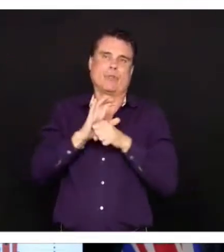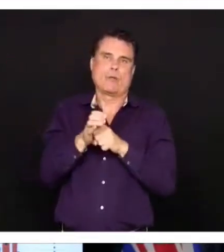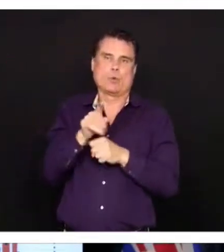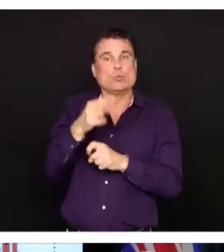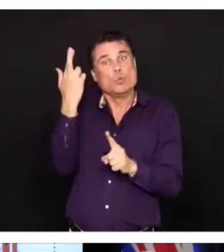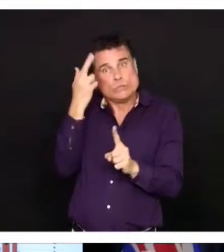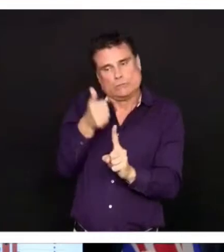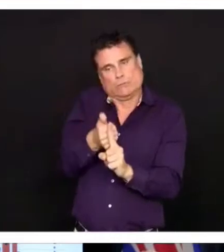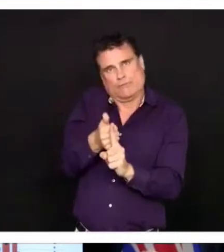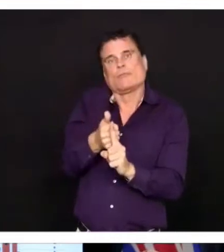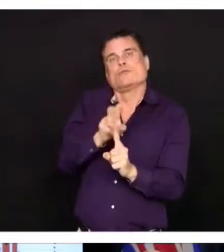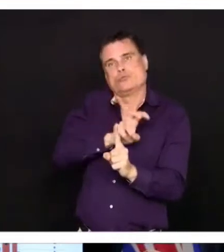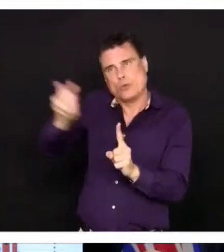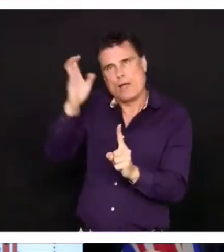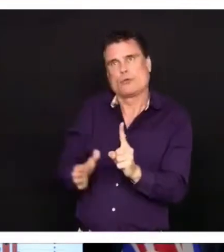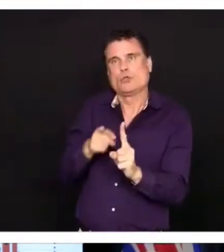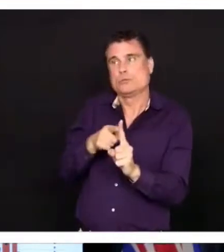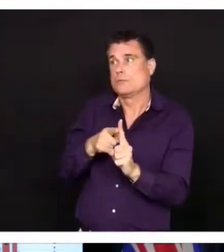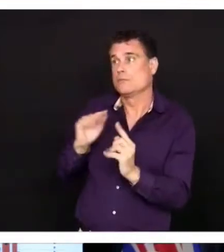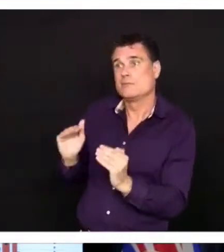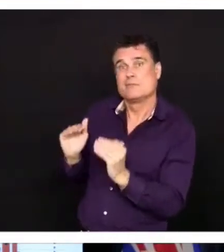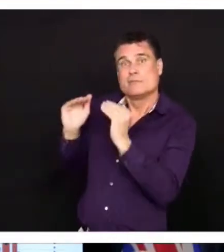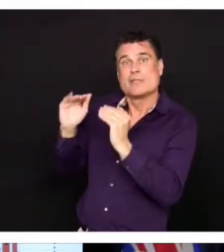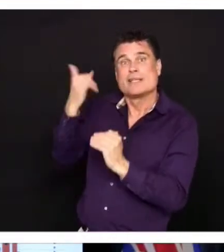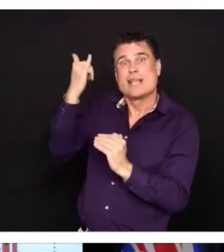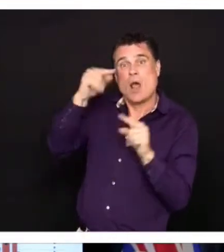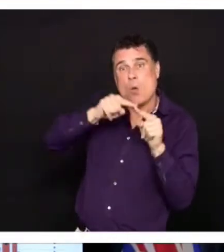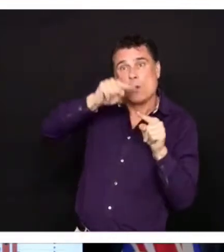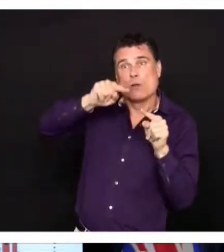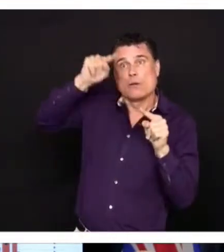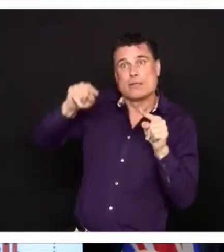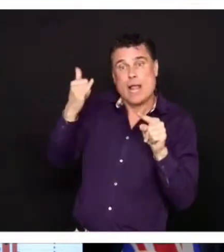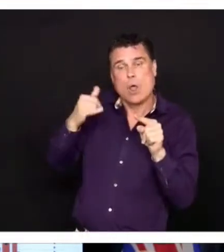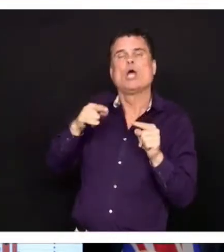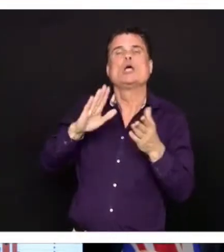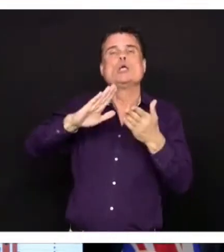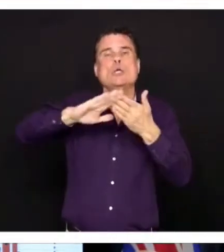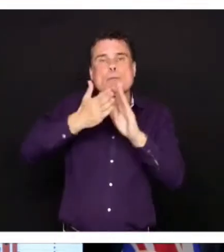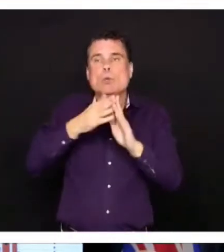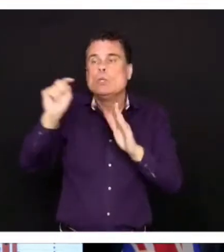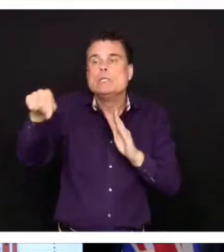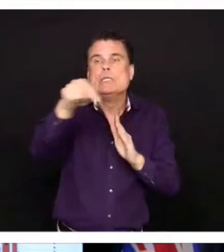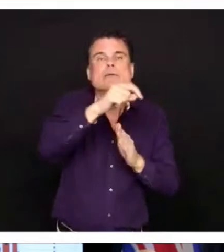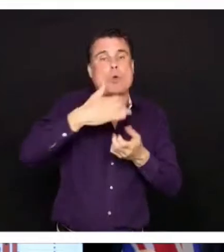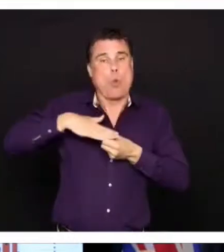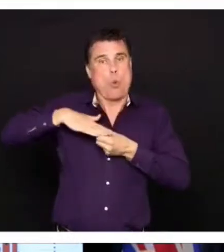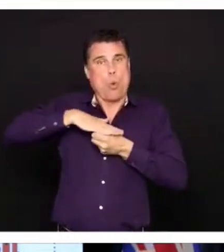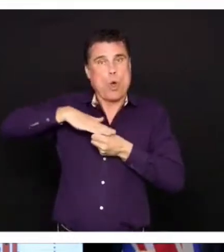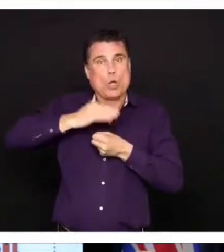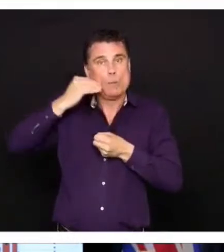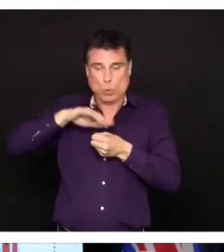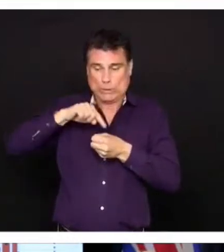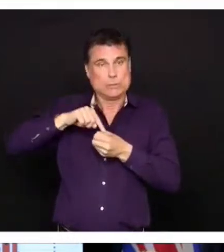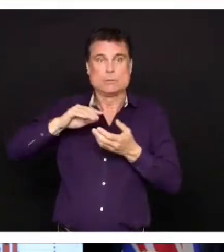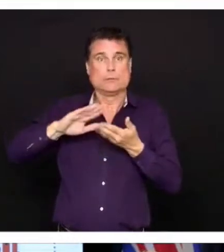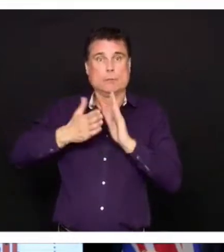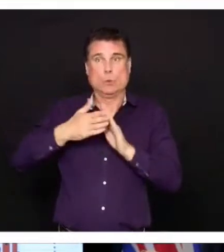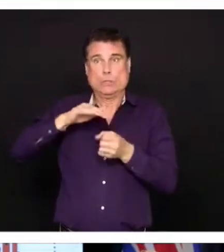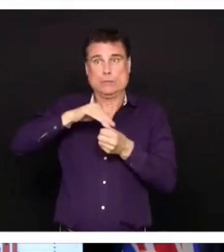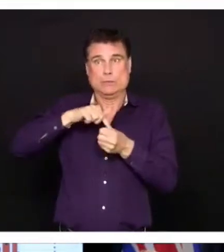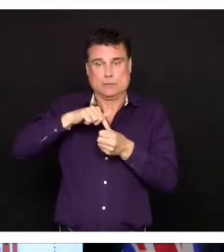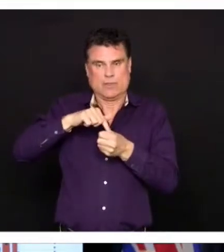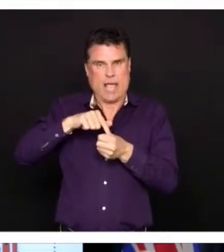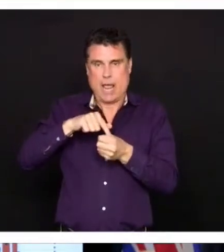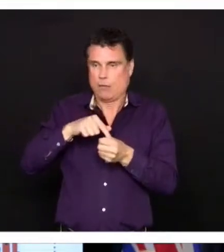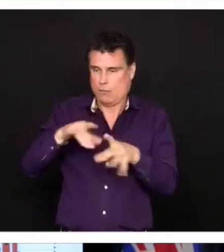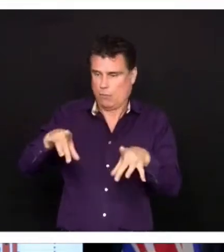March, and a lot of that was reflection of travel from the United States, particularly Washington State, when we became aware of the